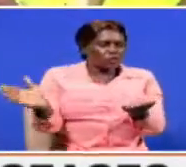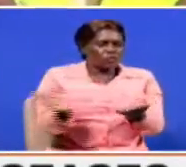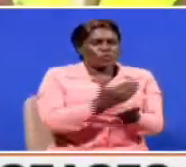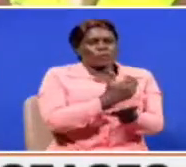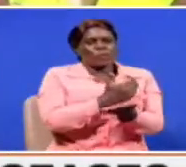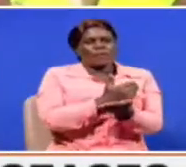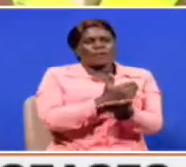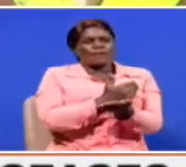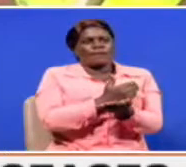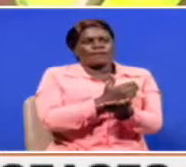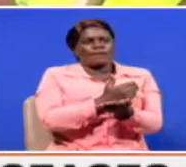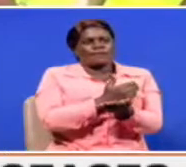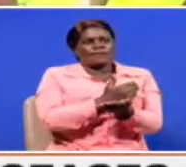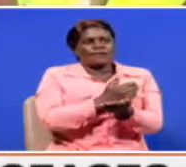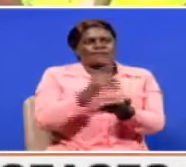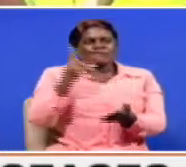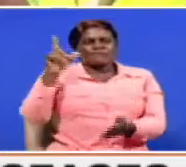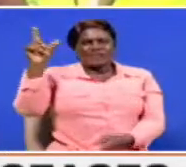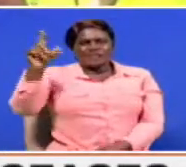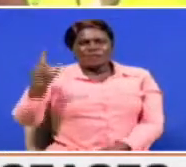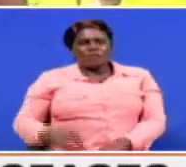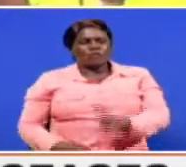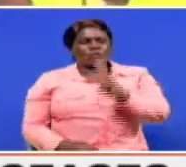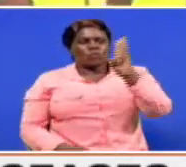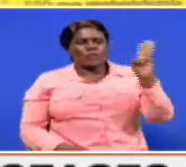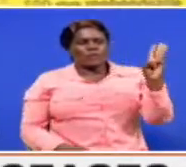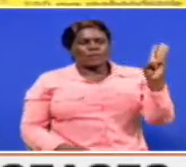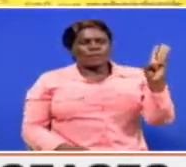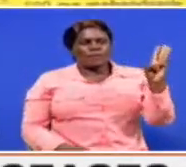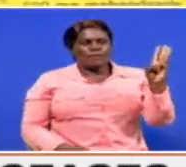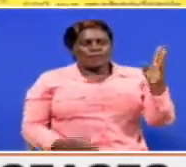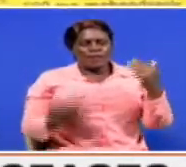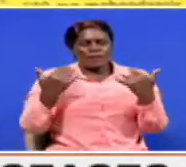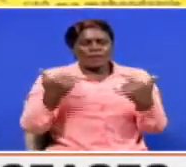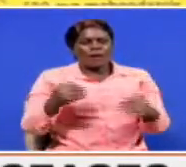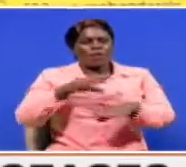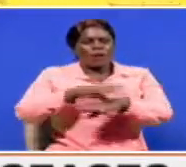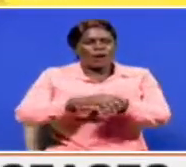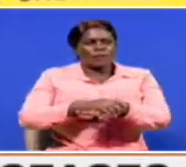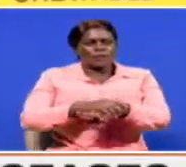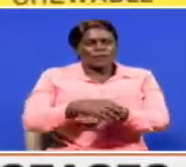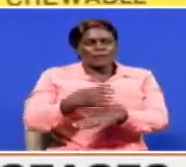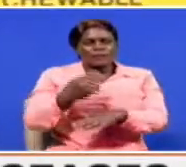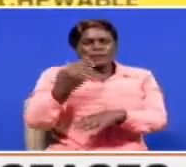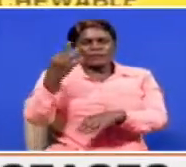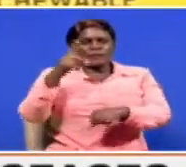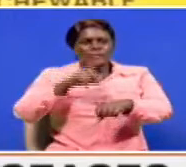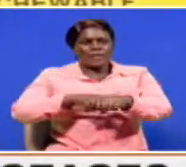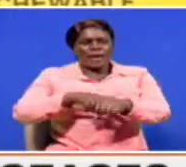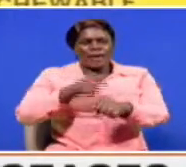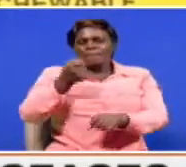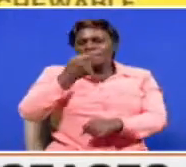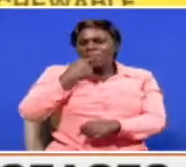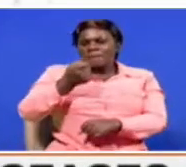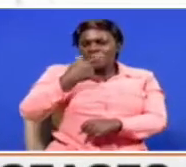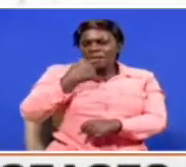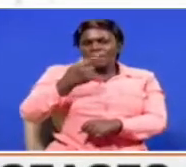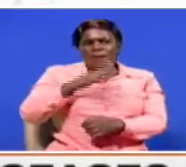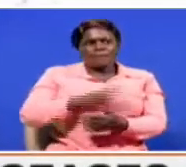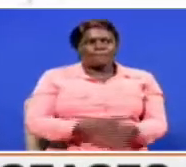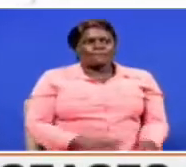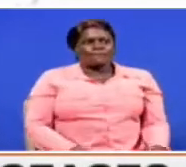the diseases, followed by Coast and Western regions, which have so far received 3 rounds of mass drug administration.